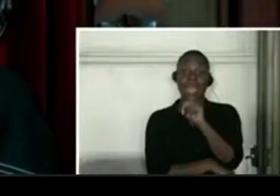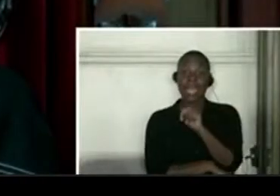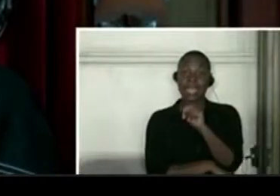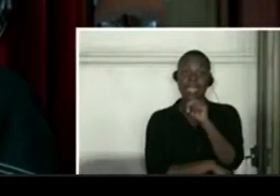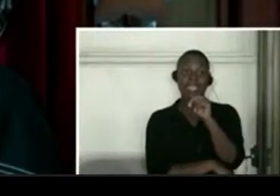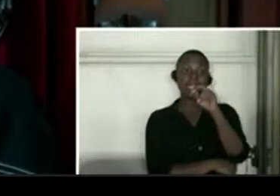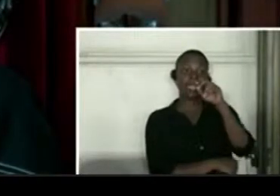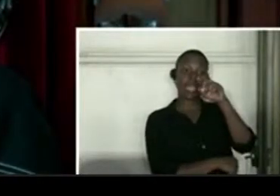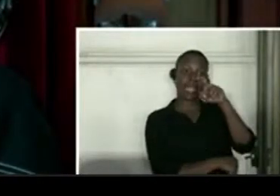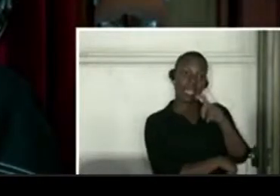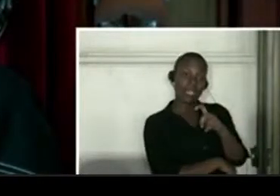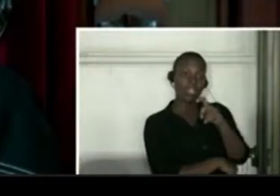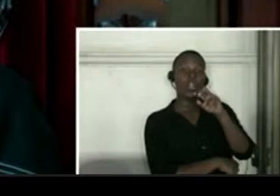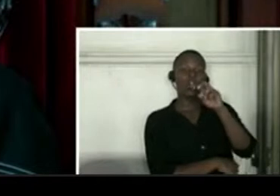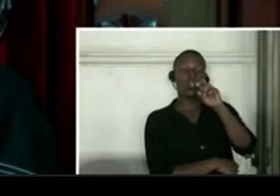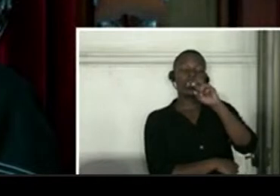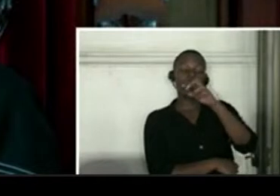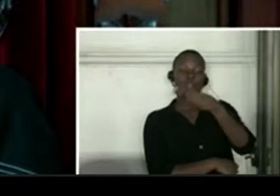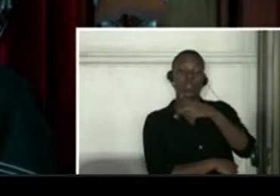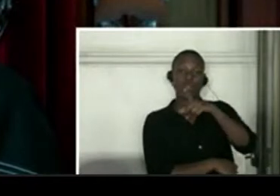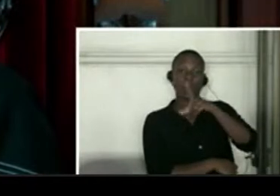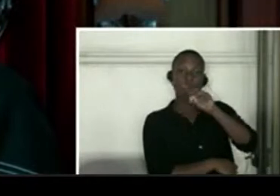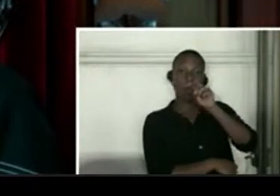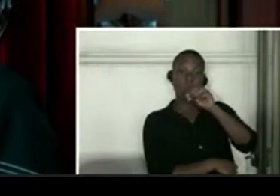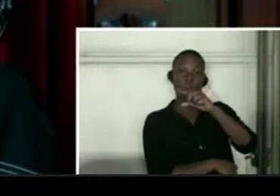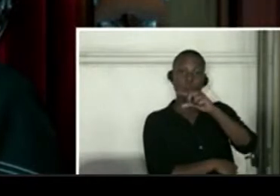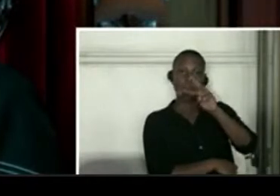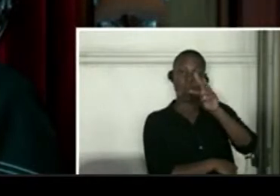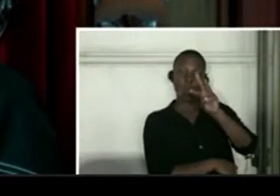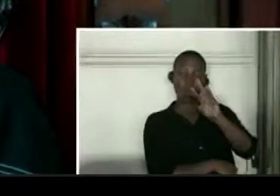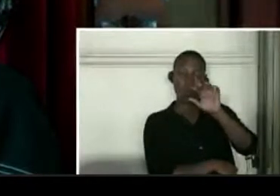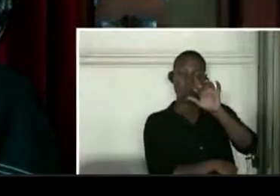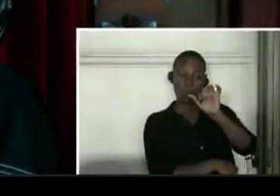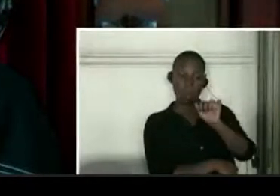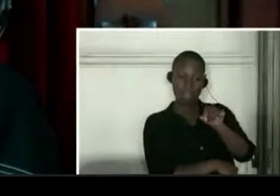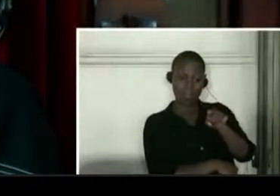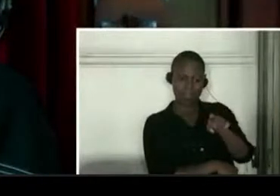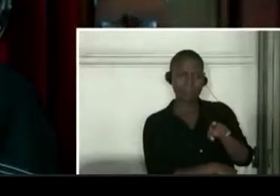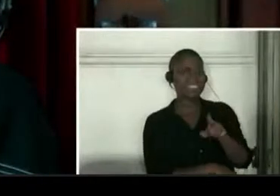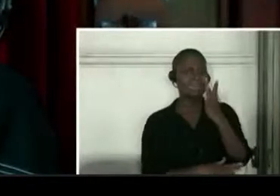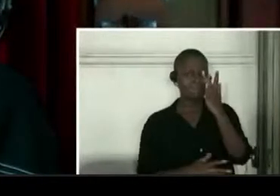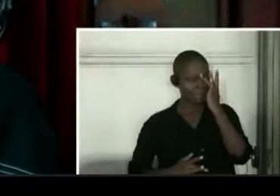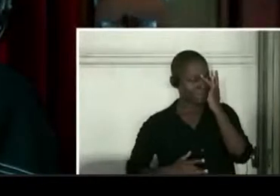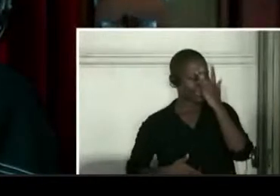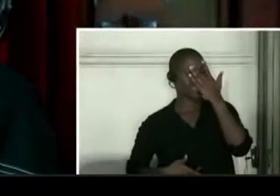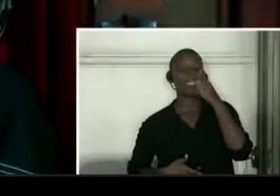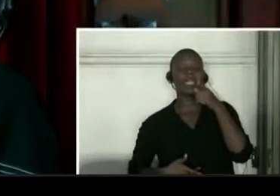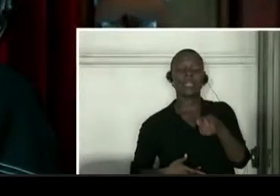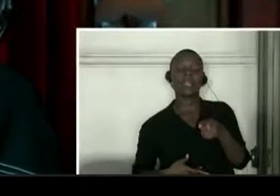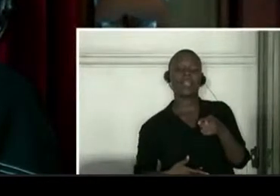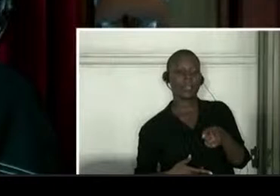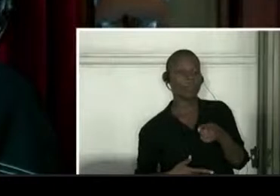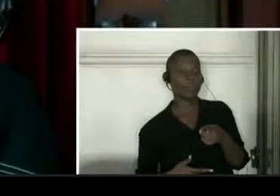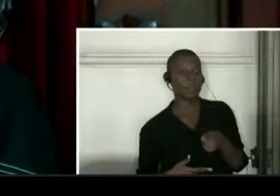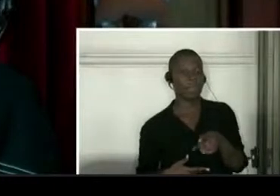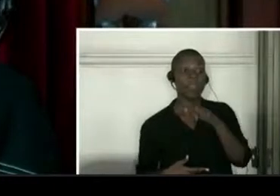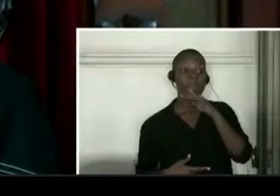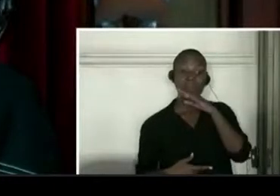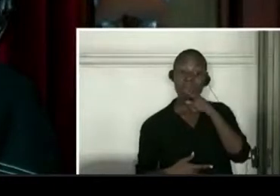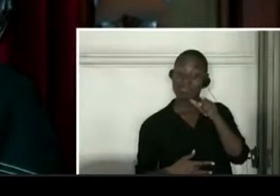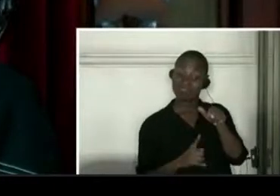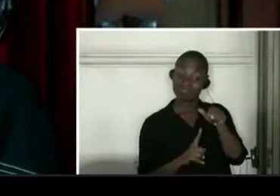L.X.H. Tongwa, the Chairperson of Human Settlements, is unwell. And for that, she